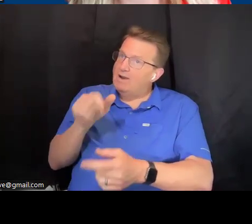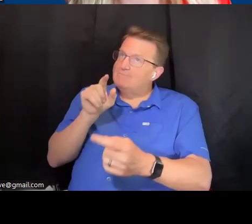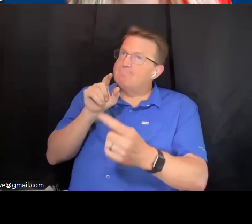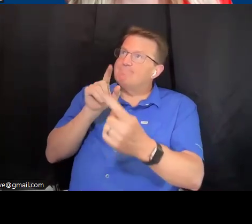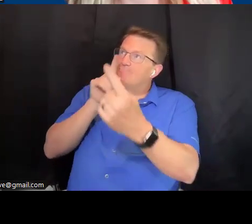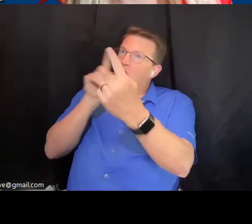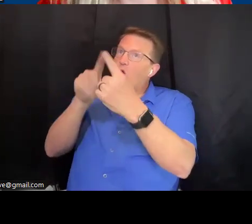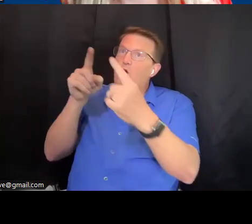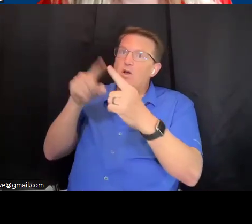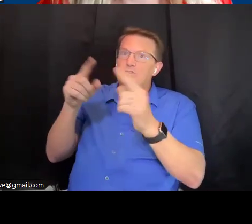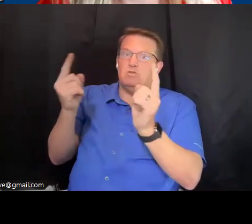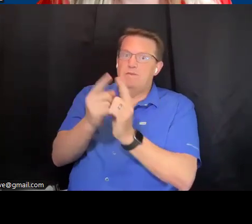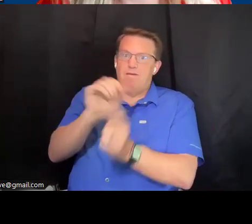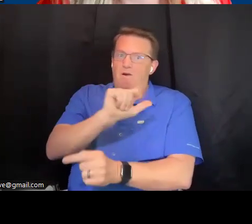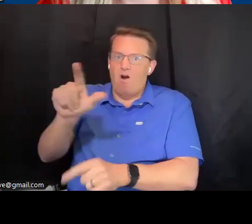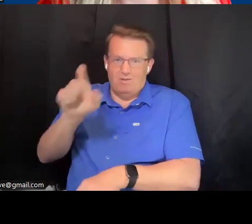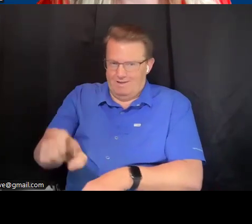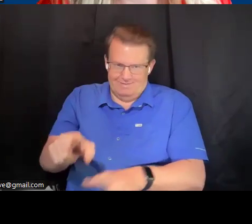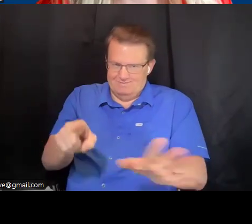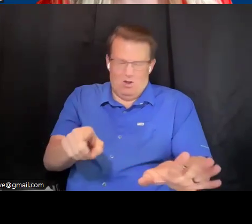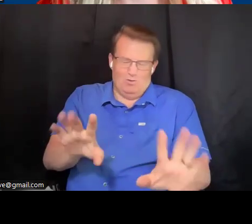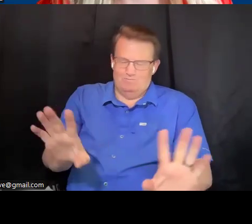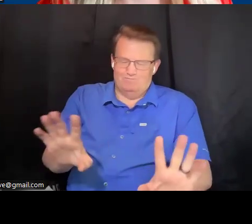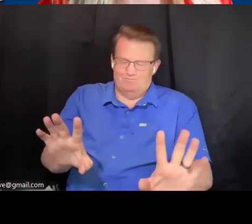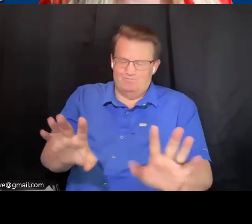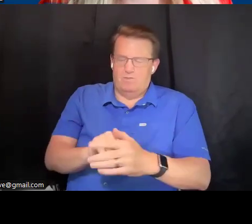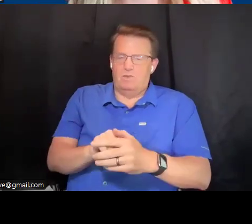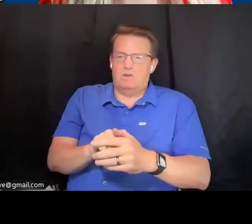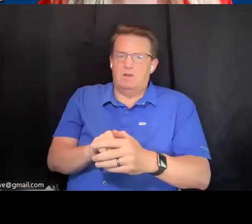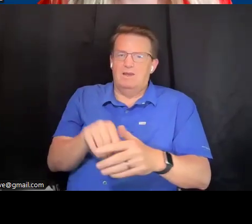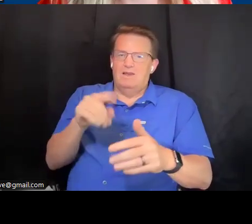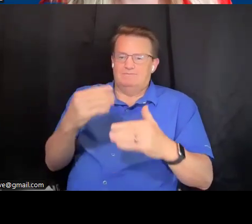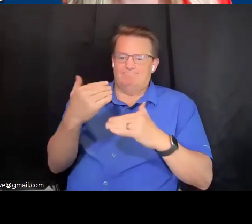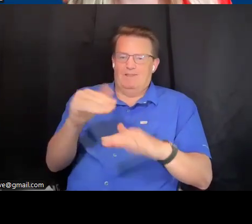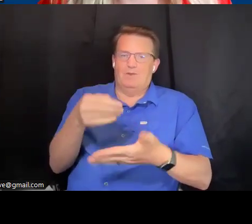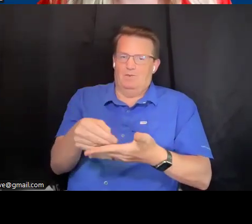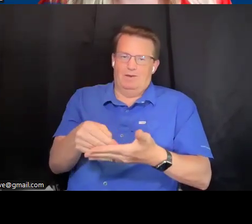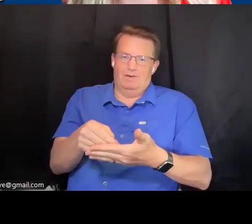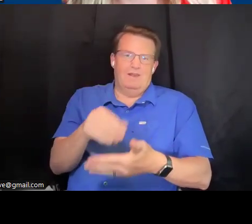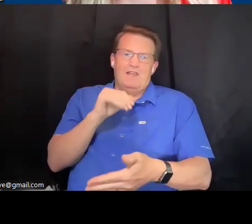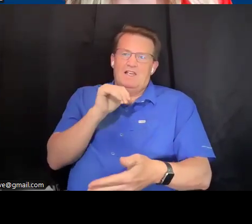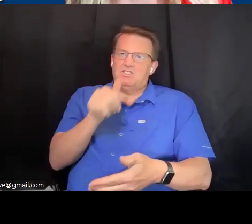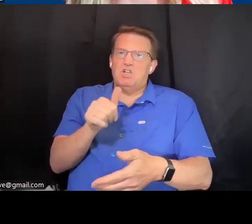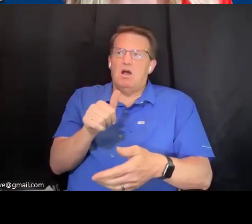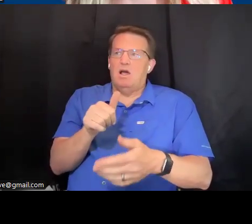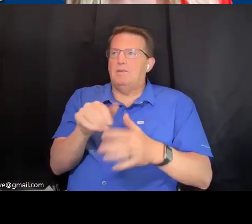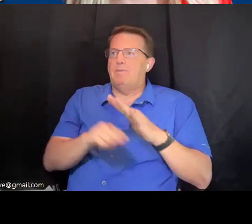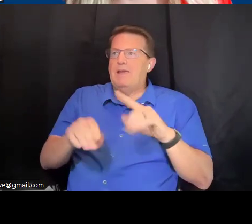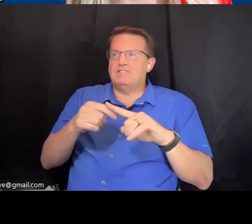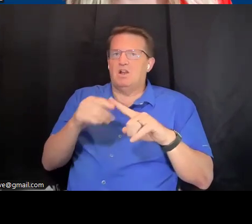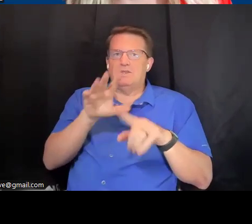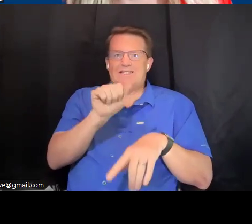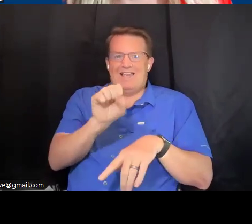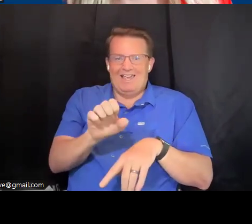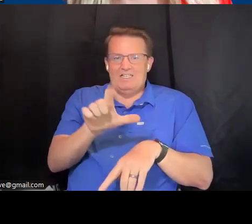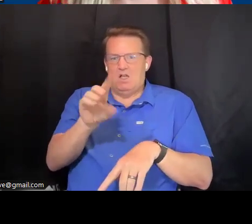community. This is a finite number of dollars and it is not caseload or workload driven. So we need to ensure that